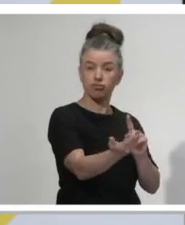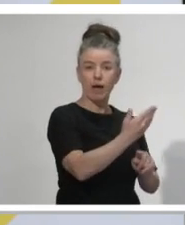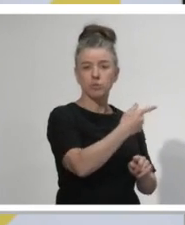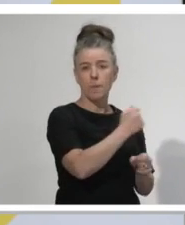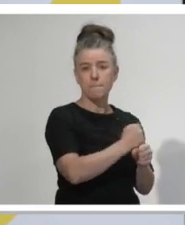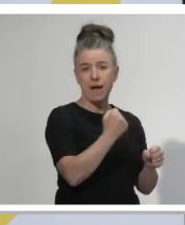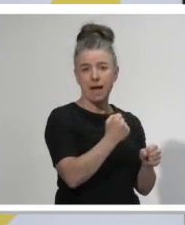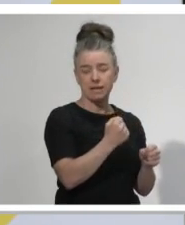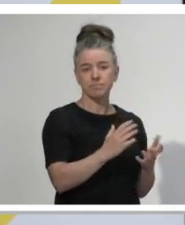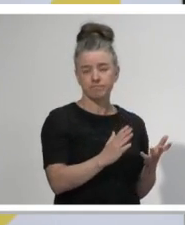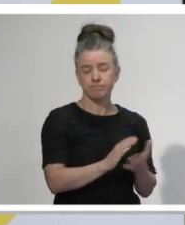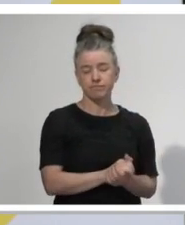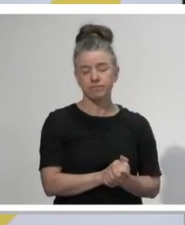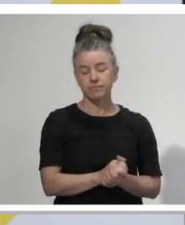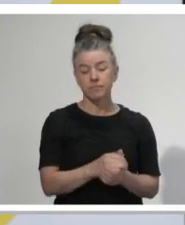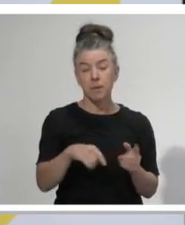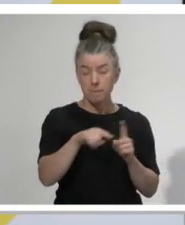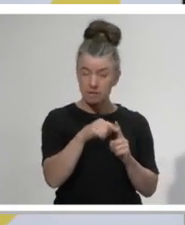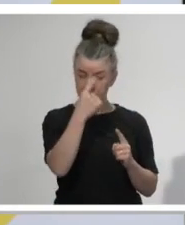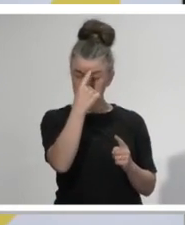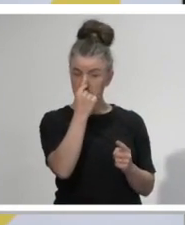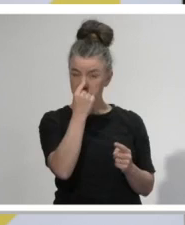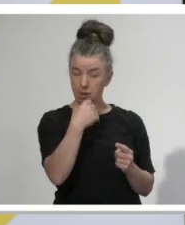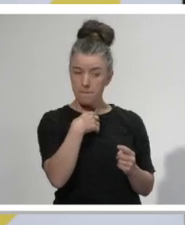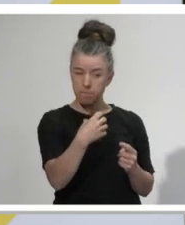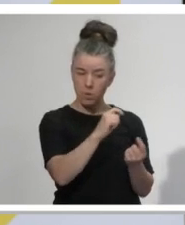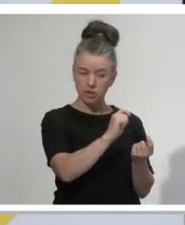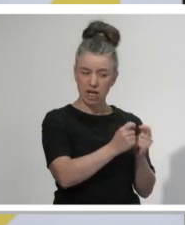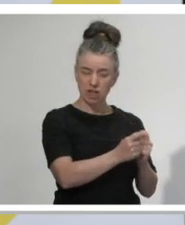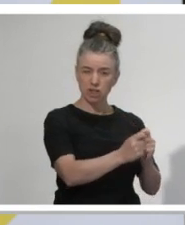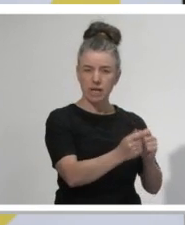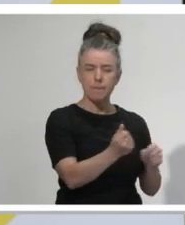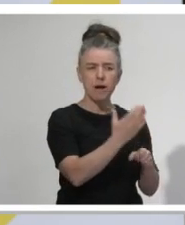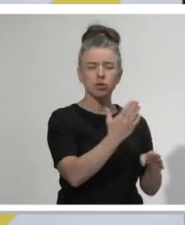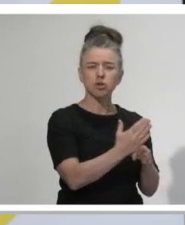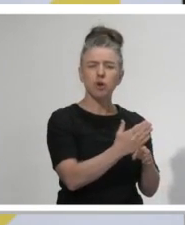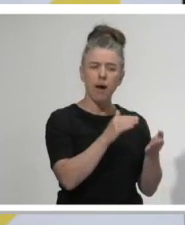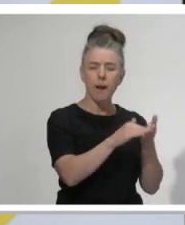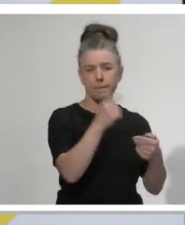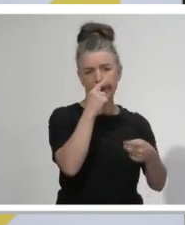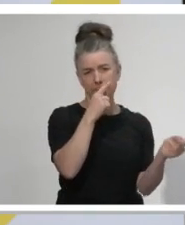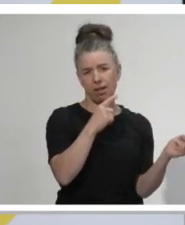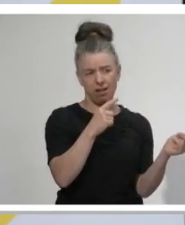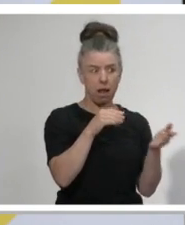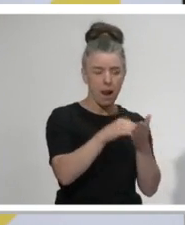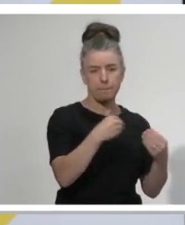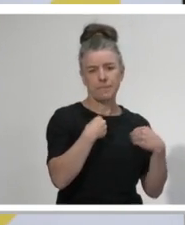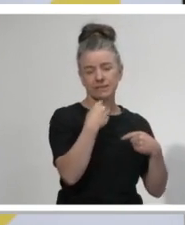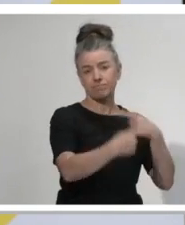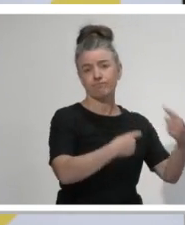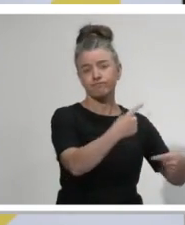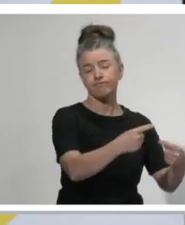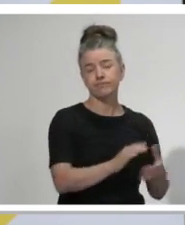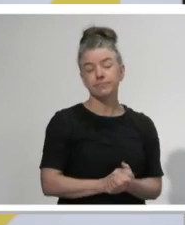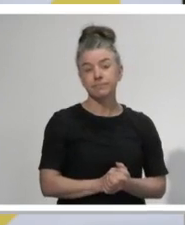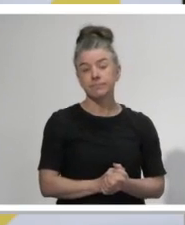applying. We are considering further changes to that scheme as well to ensure it plays its part in supporting our businesses.